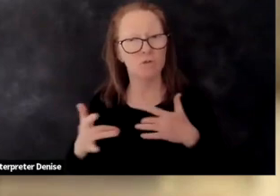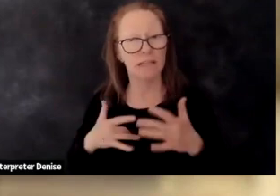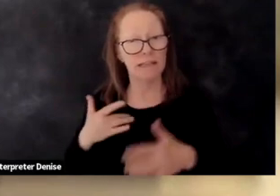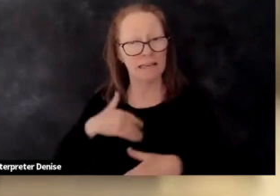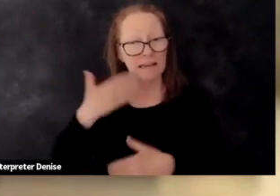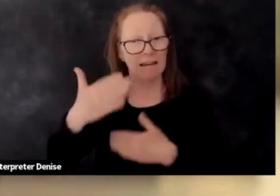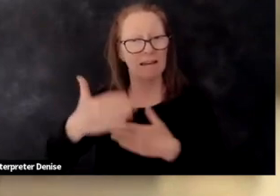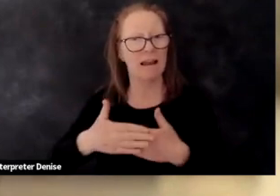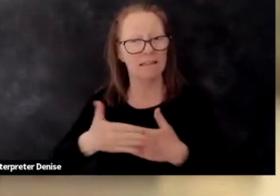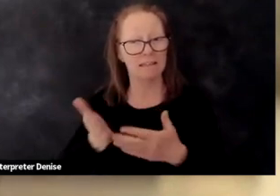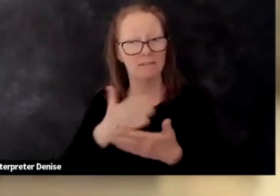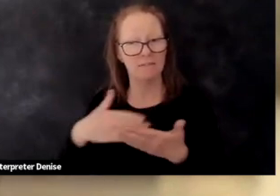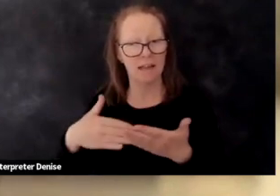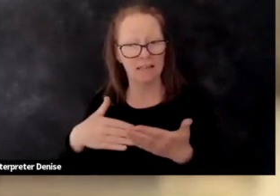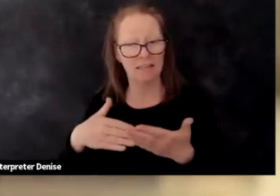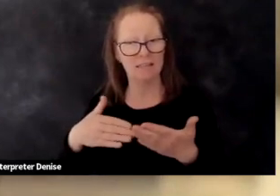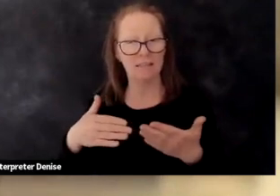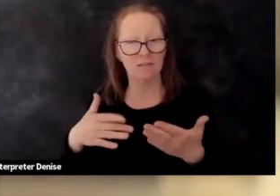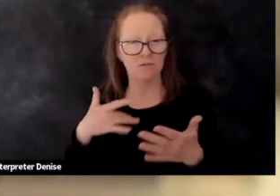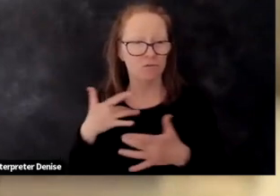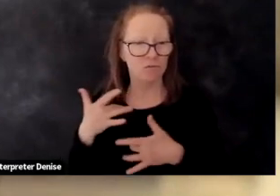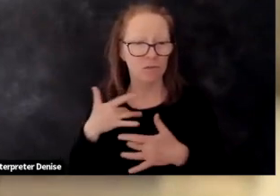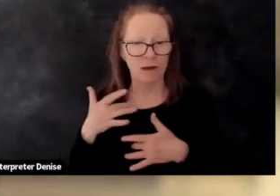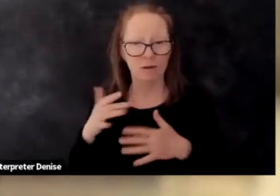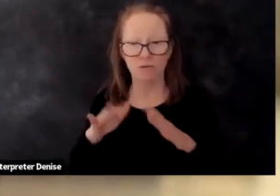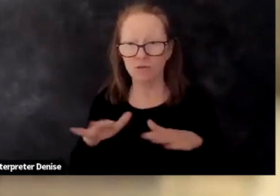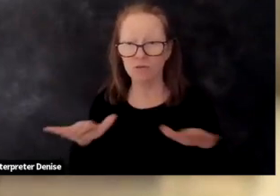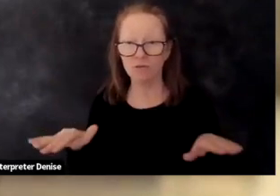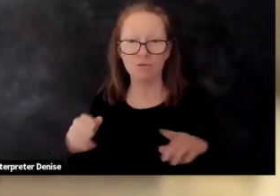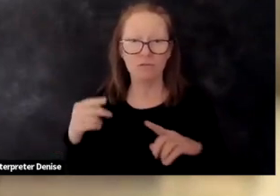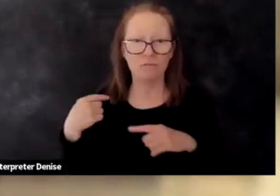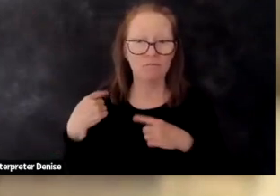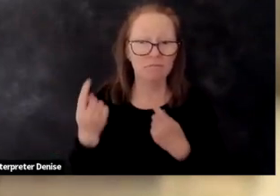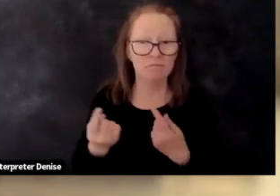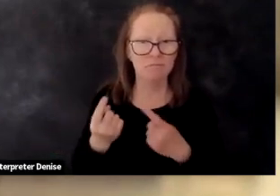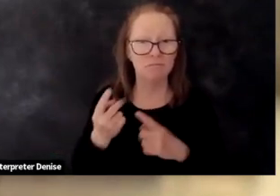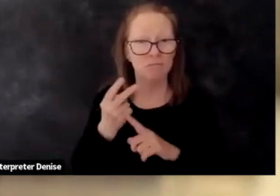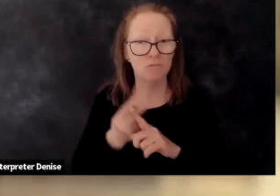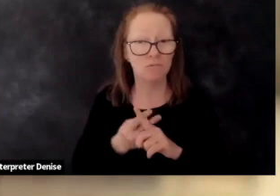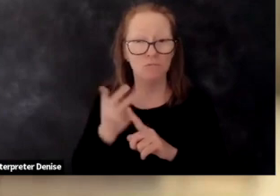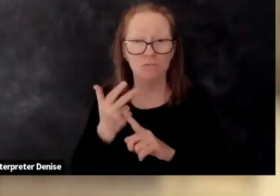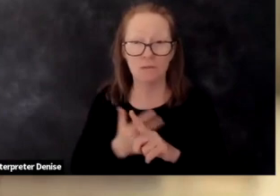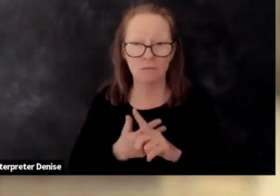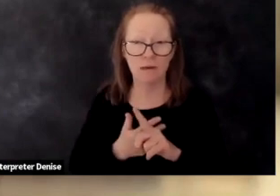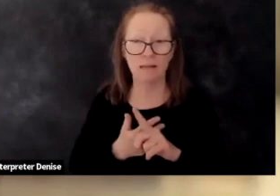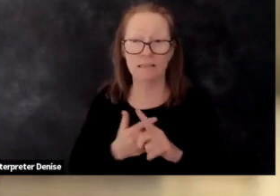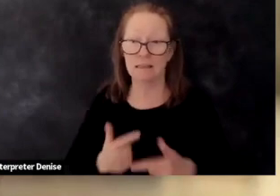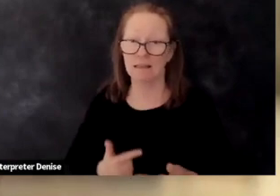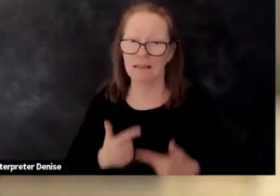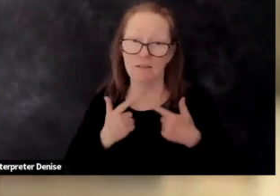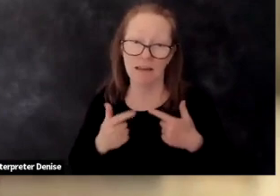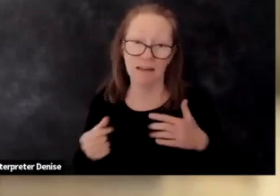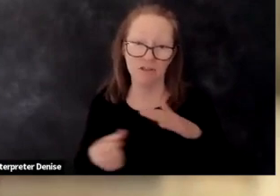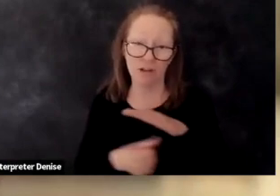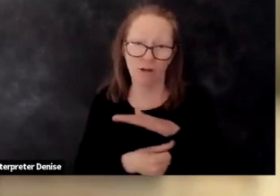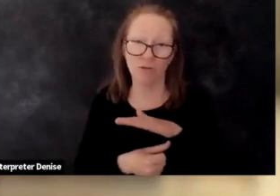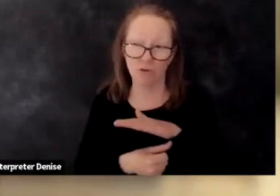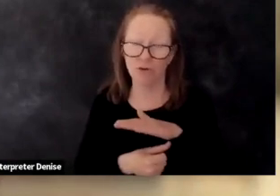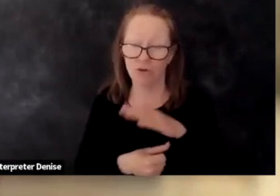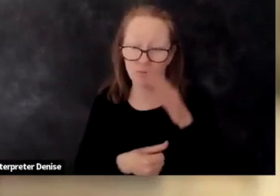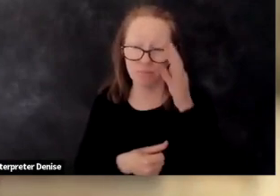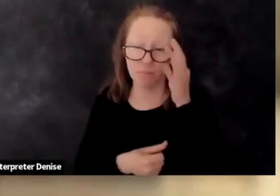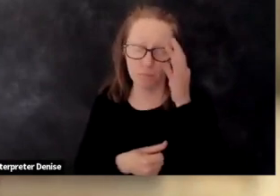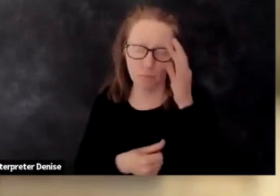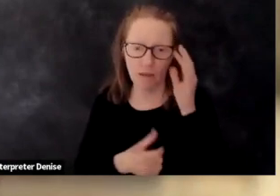spent, and the children who have spent their last 2 or 3 months living in a shelter, and the